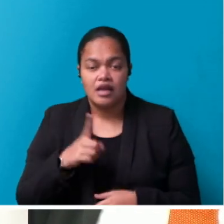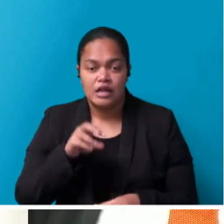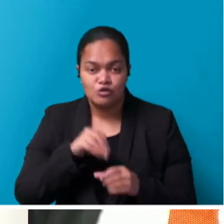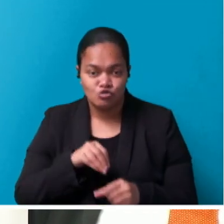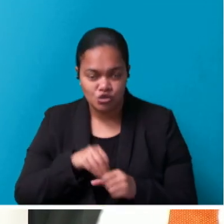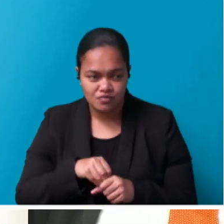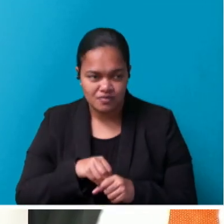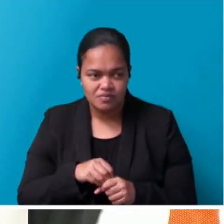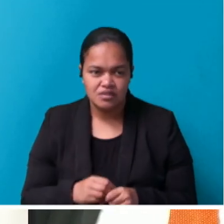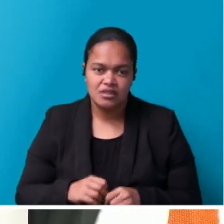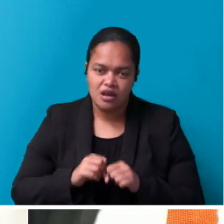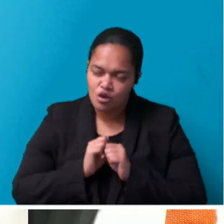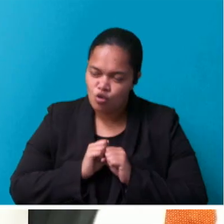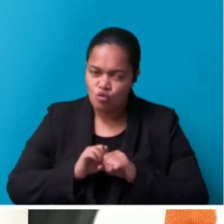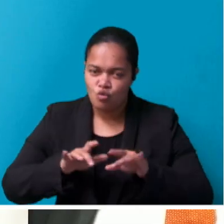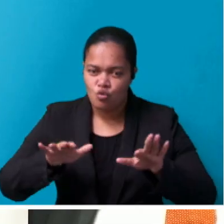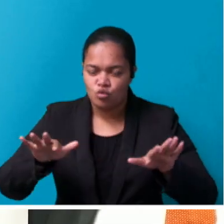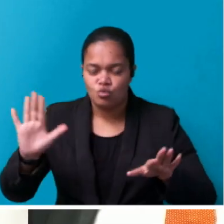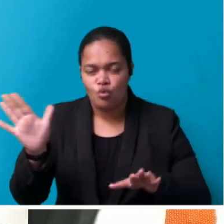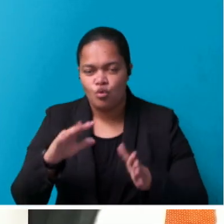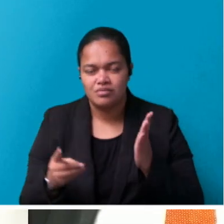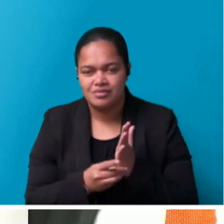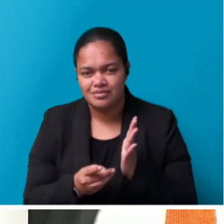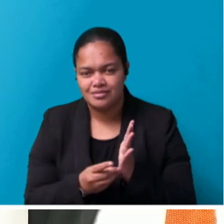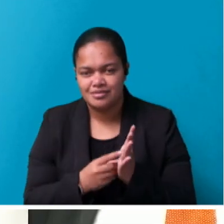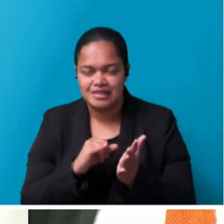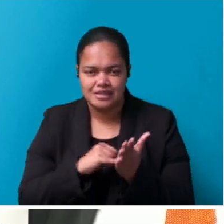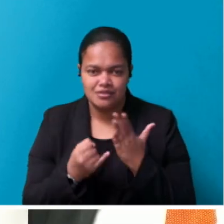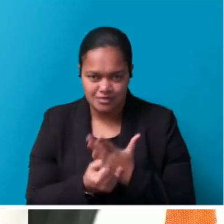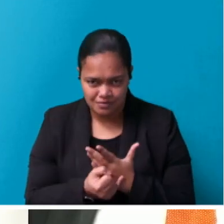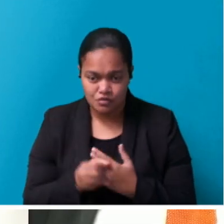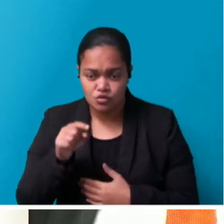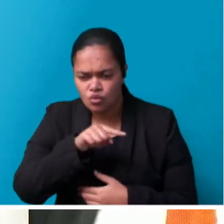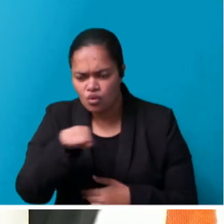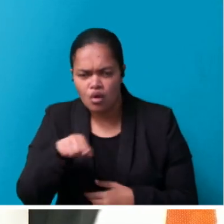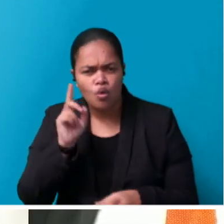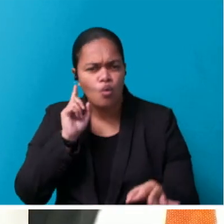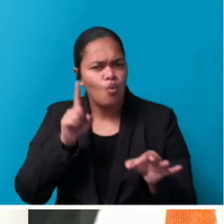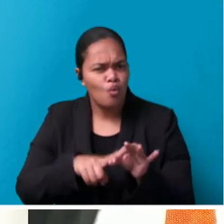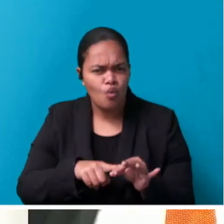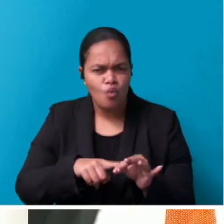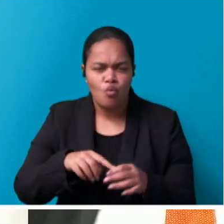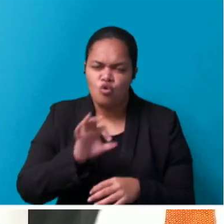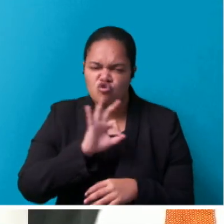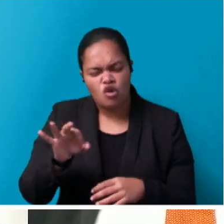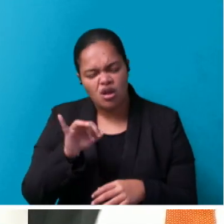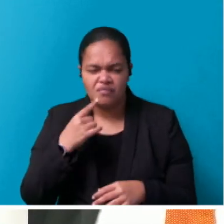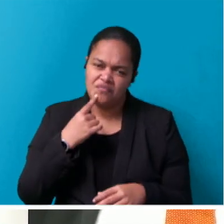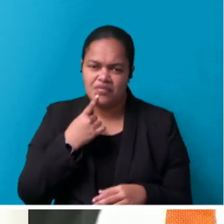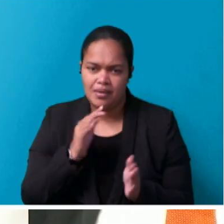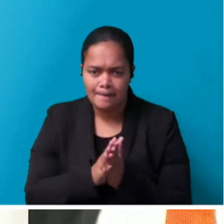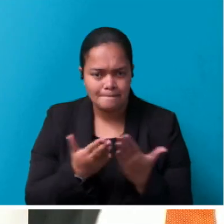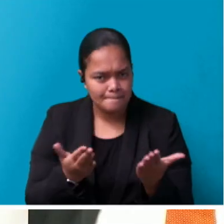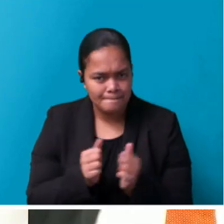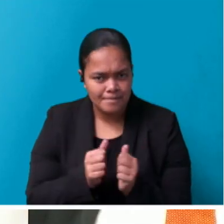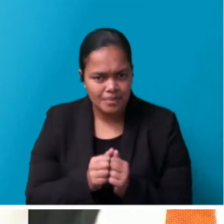inclusivity across all digital initiatives. These goals are not just ambitions on paper. They are